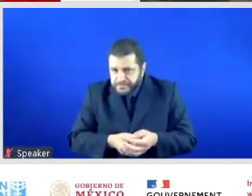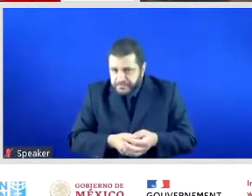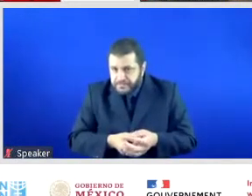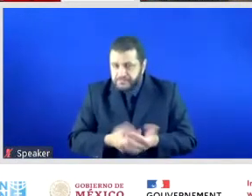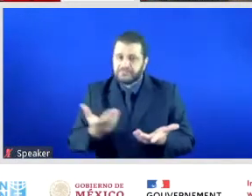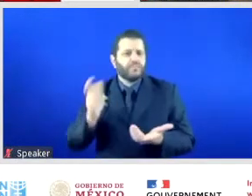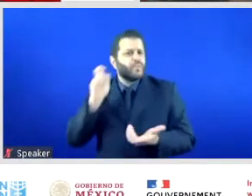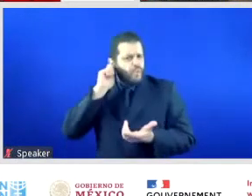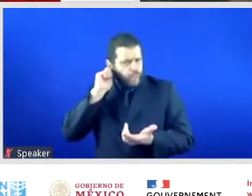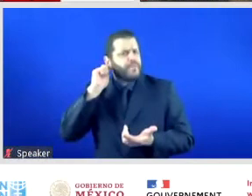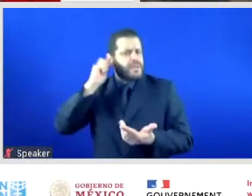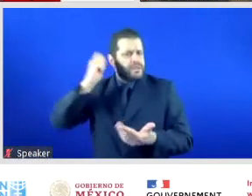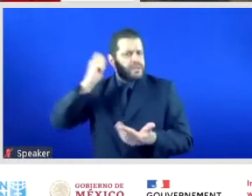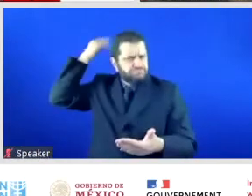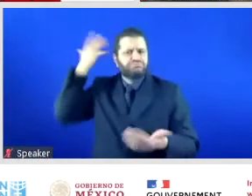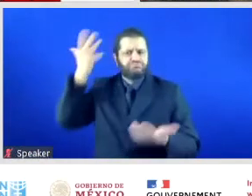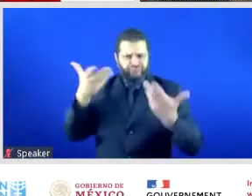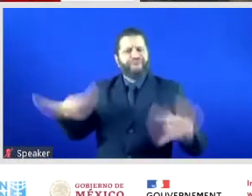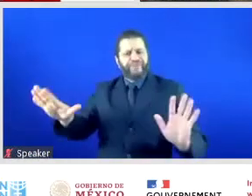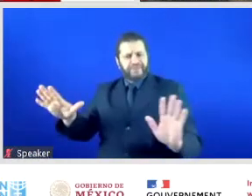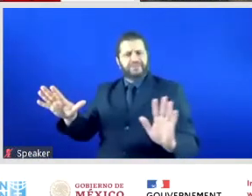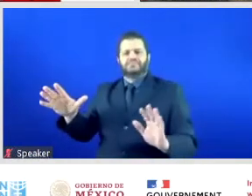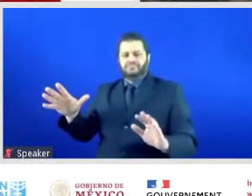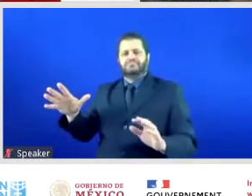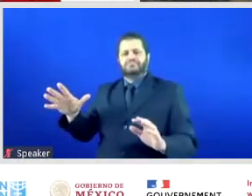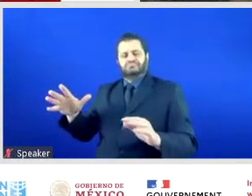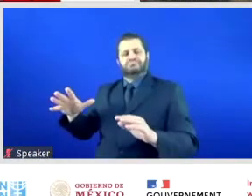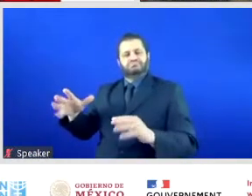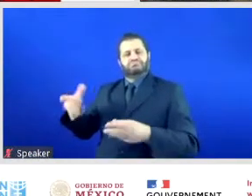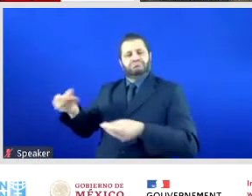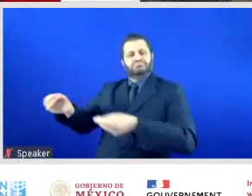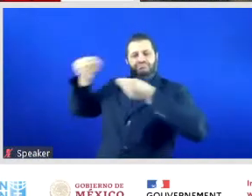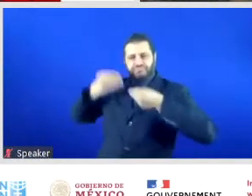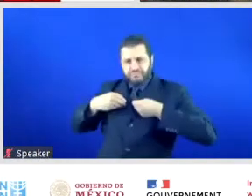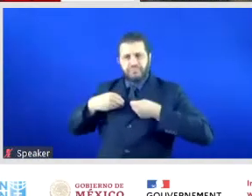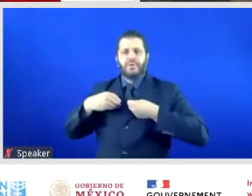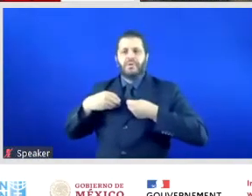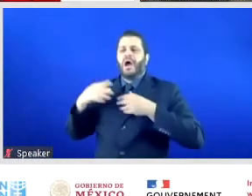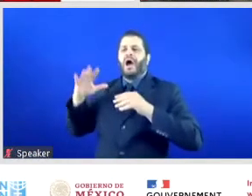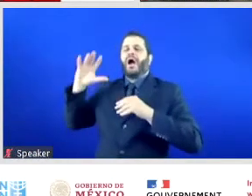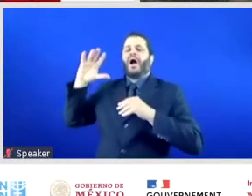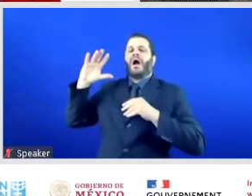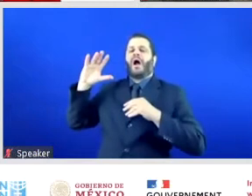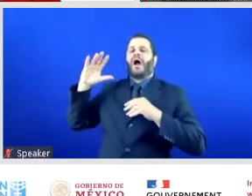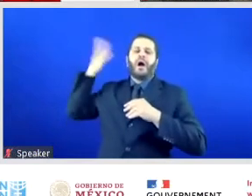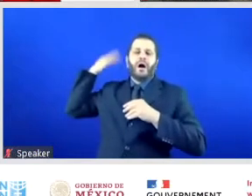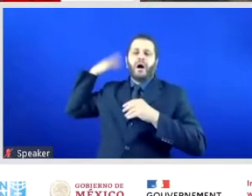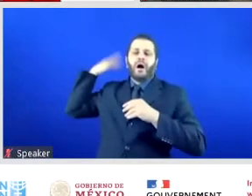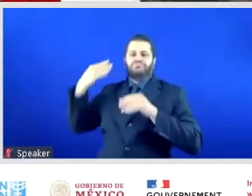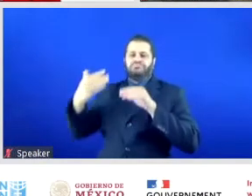is frustrating and that there's no monitoring, there's no implementation. So this is also something frustrating. That's